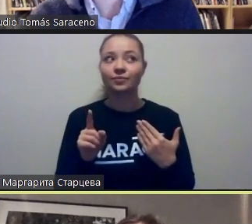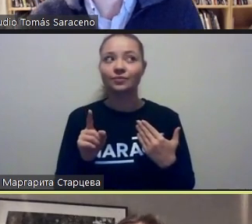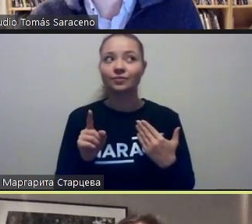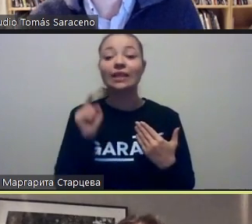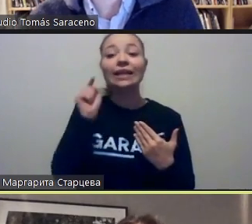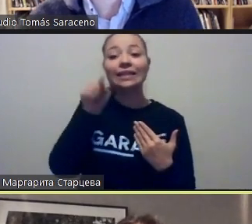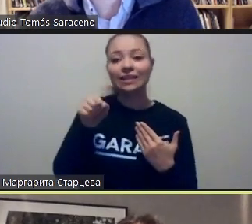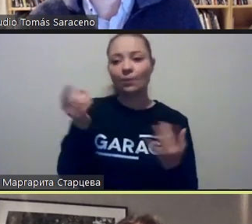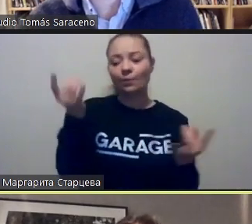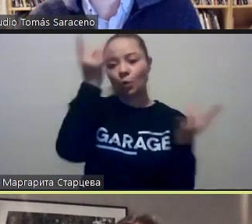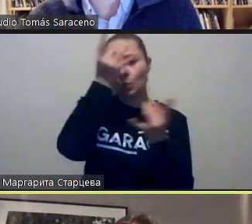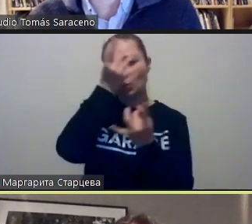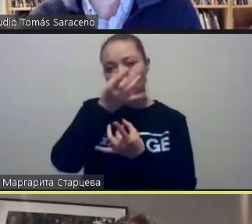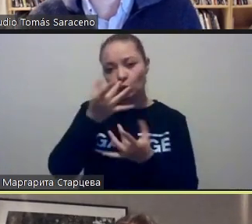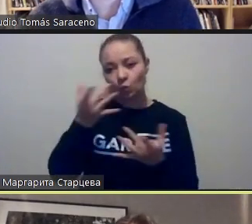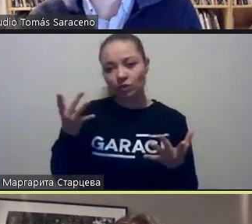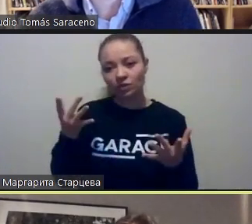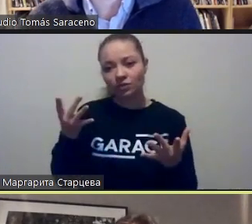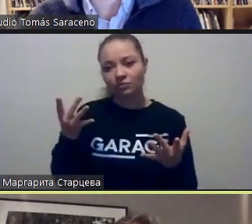about